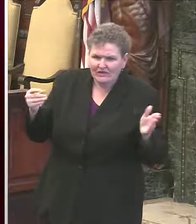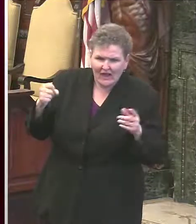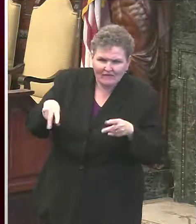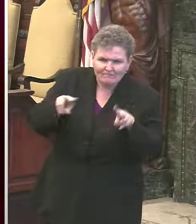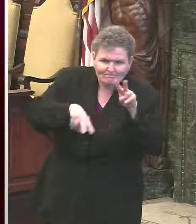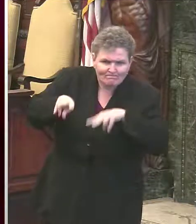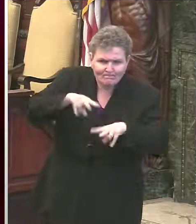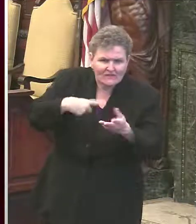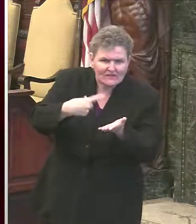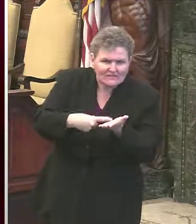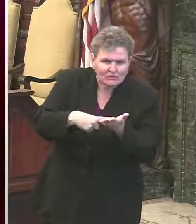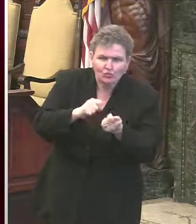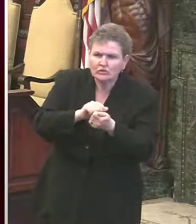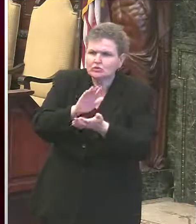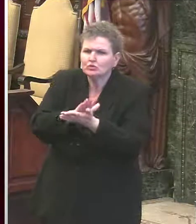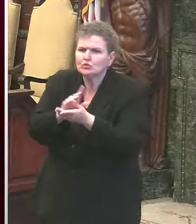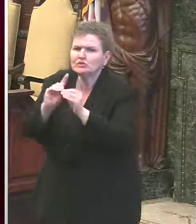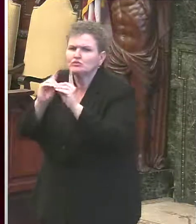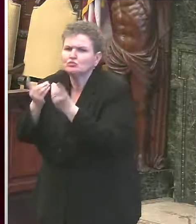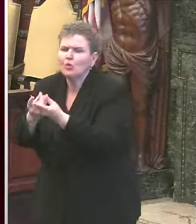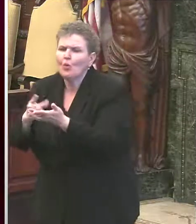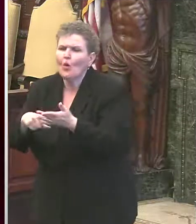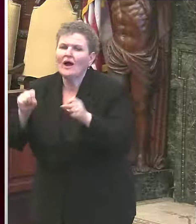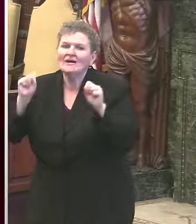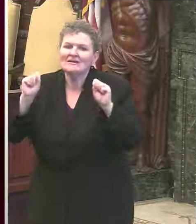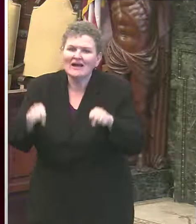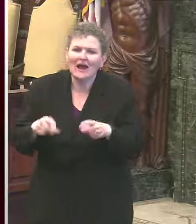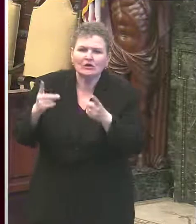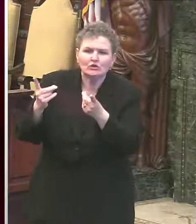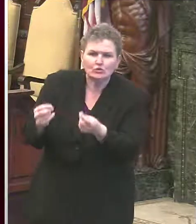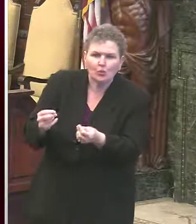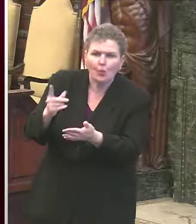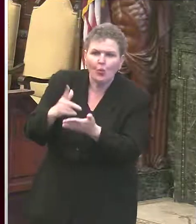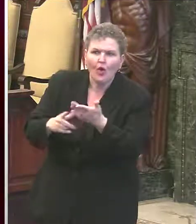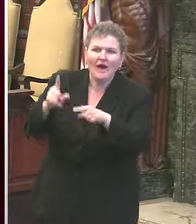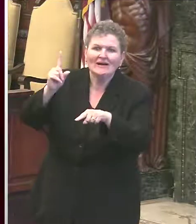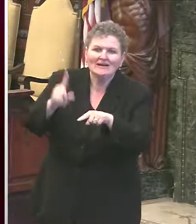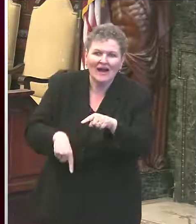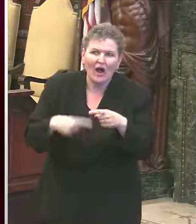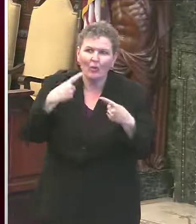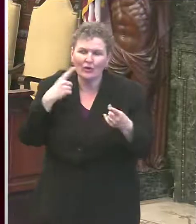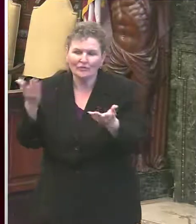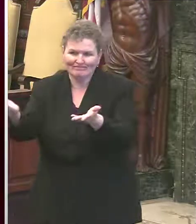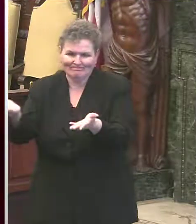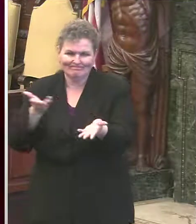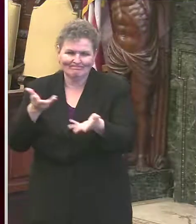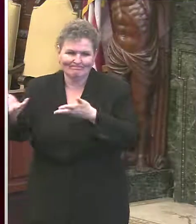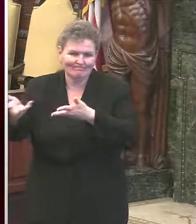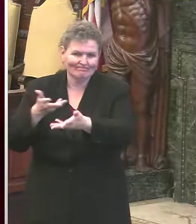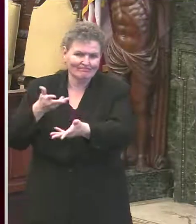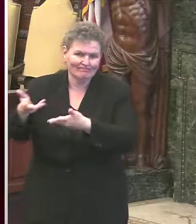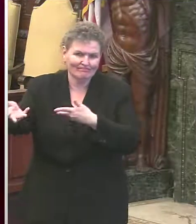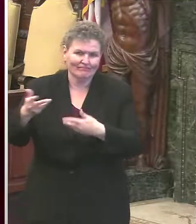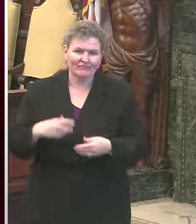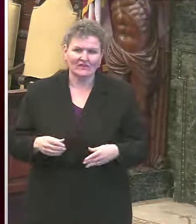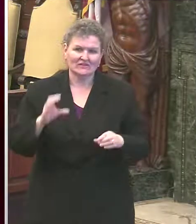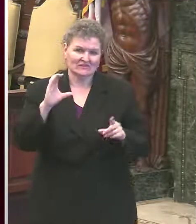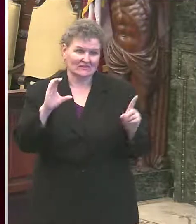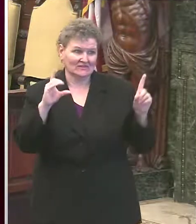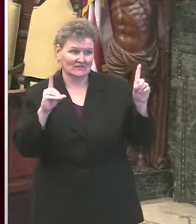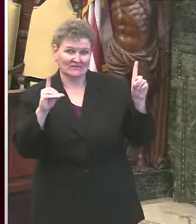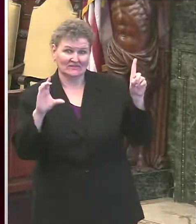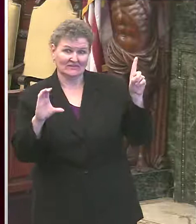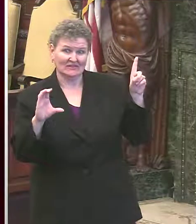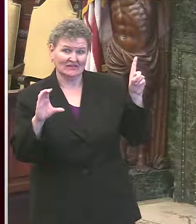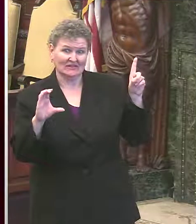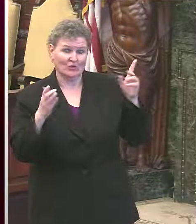if so, where would that information live? Okay, the CDC is now recommending 3